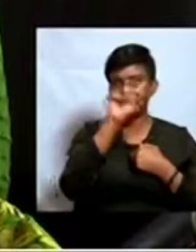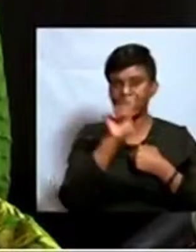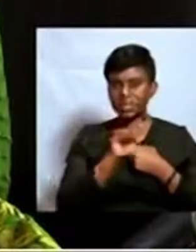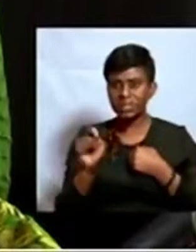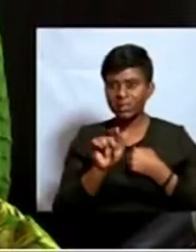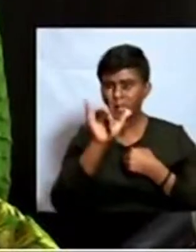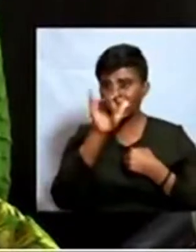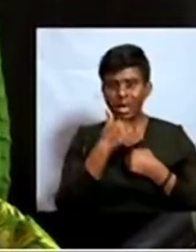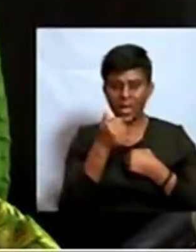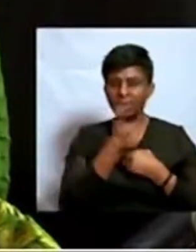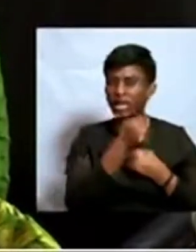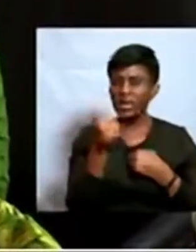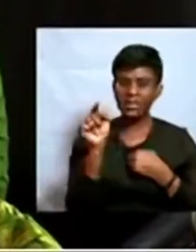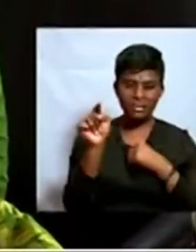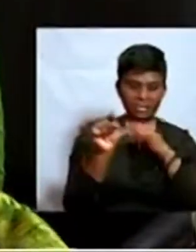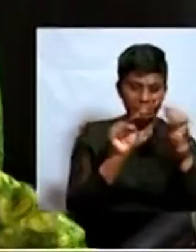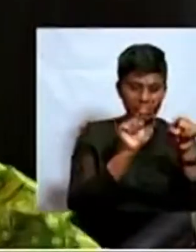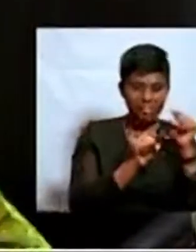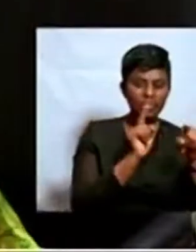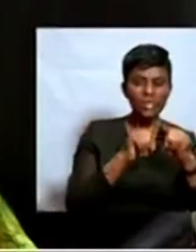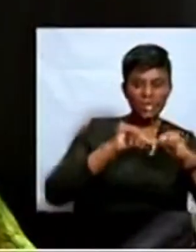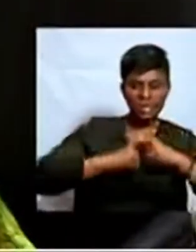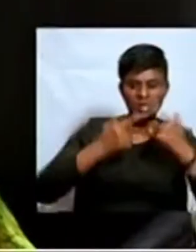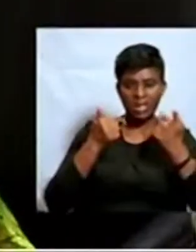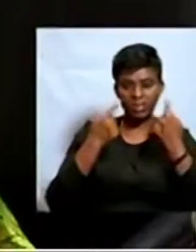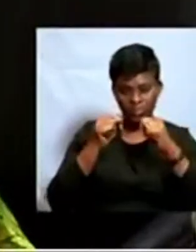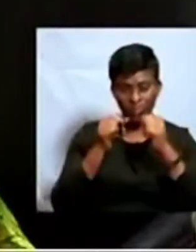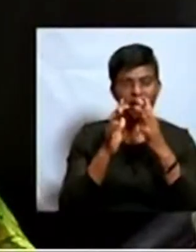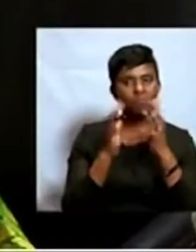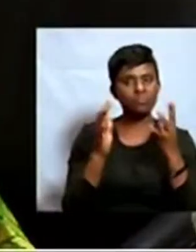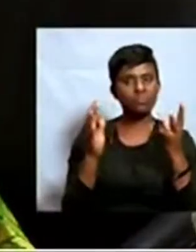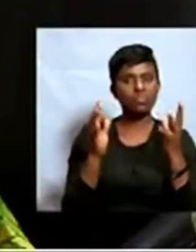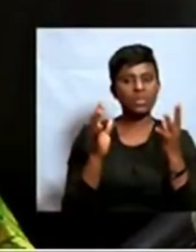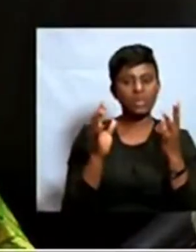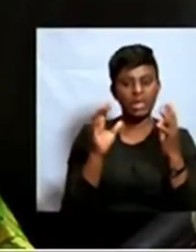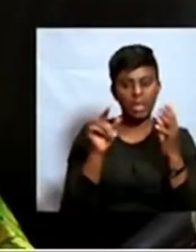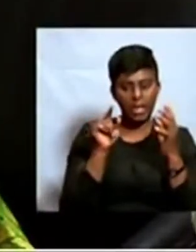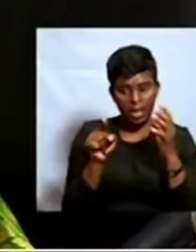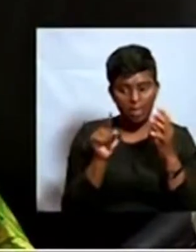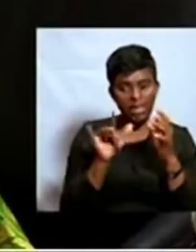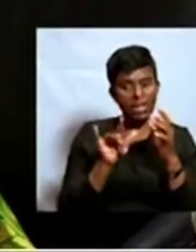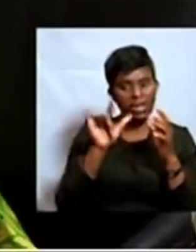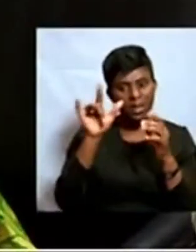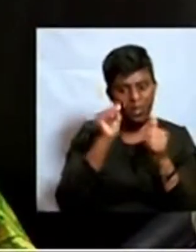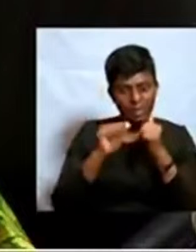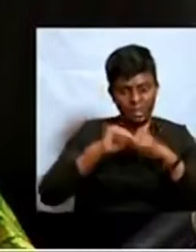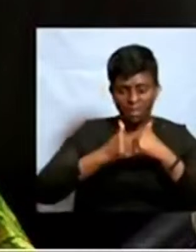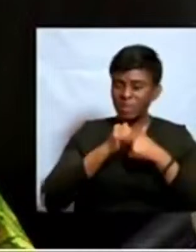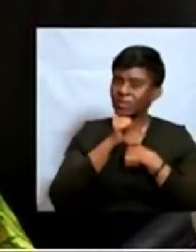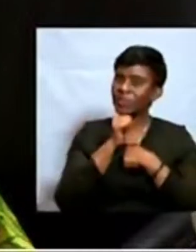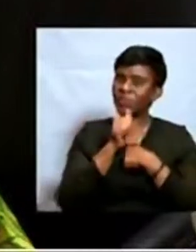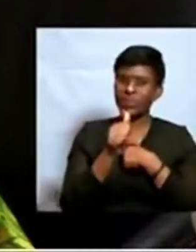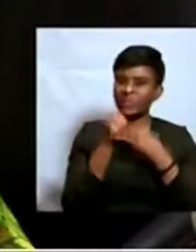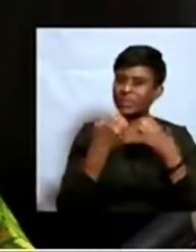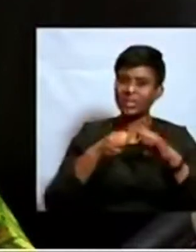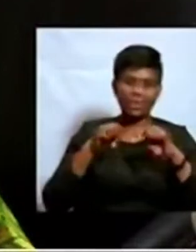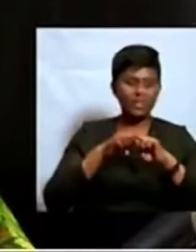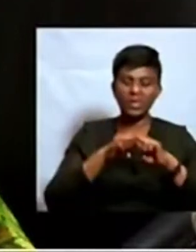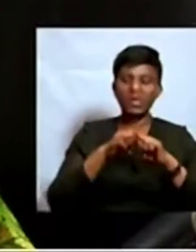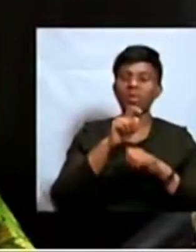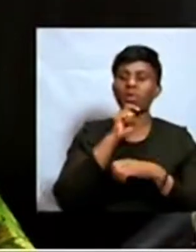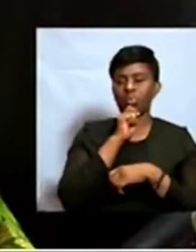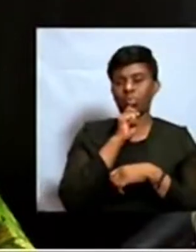Tanzania, we've got these and that, and yet we're trying to grow our airline, which we may not even